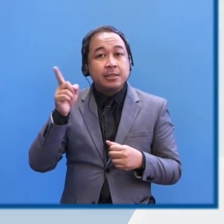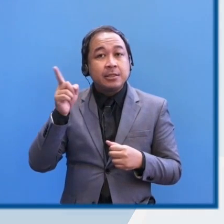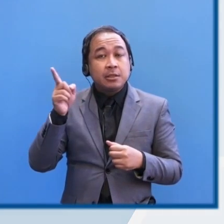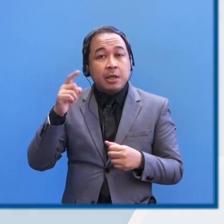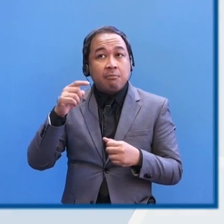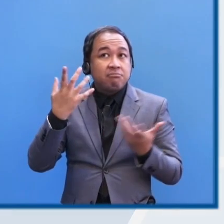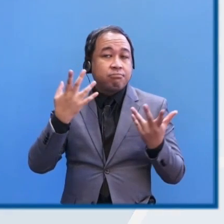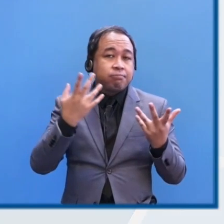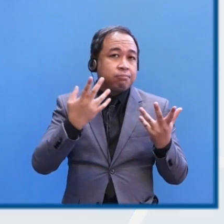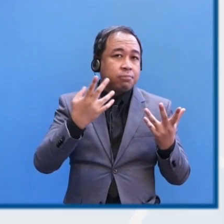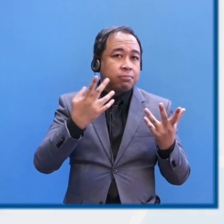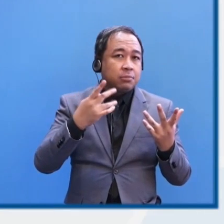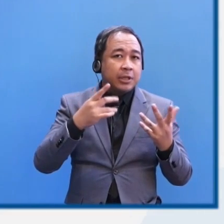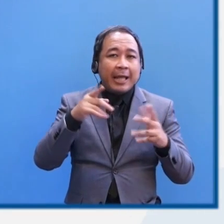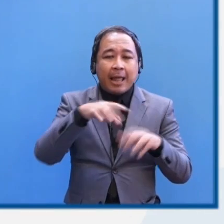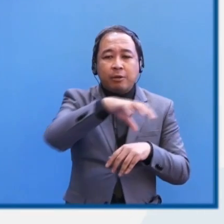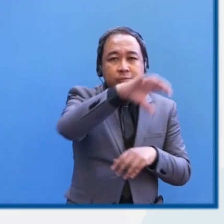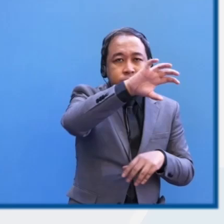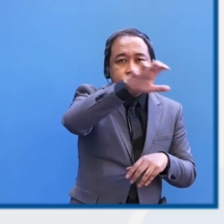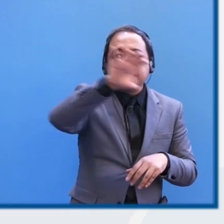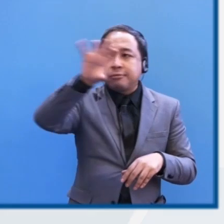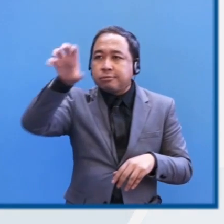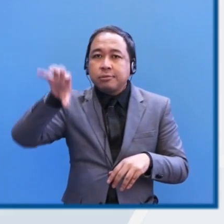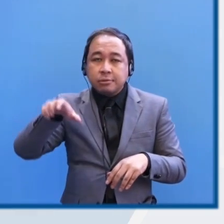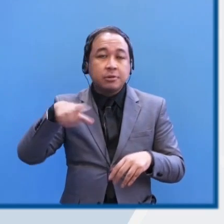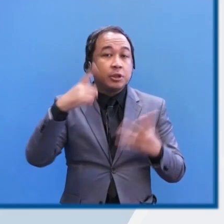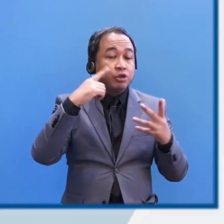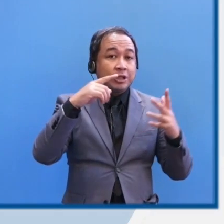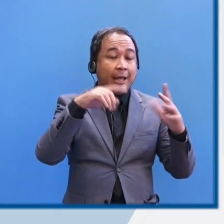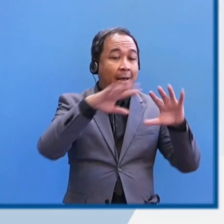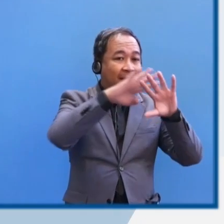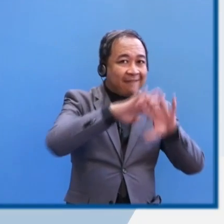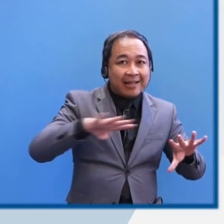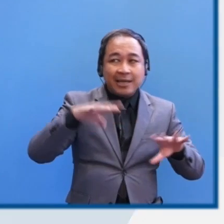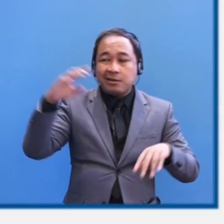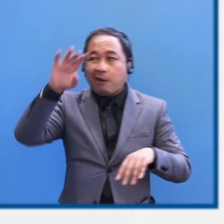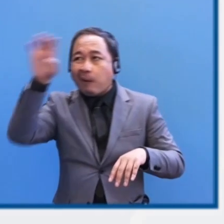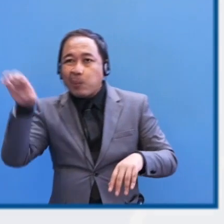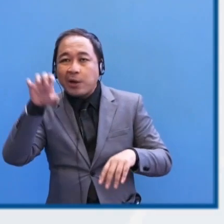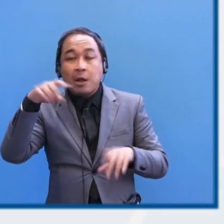both in the countries and that of even in the national government. So it's the